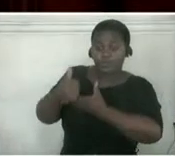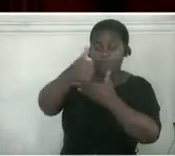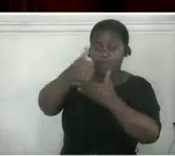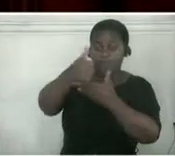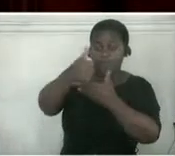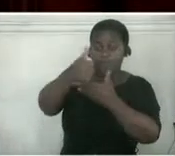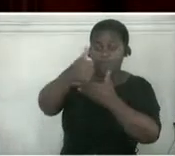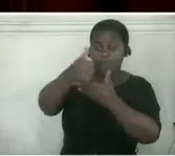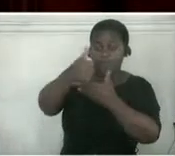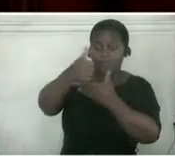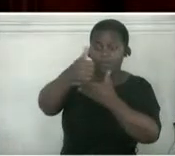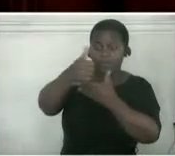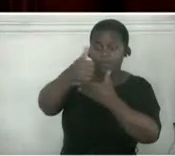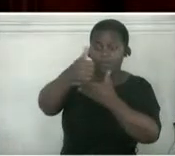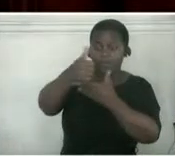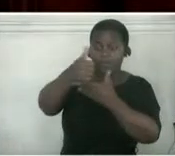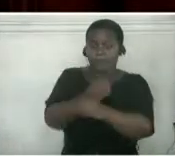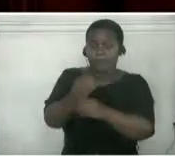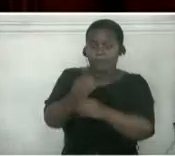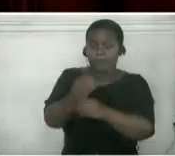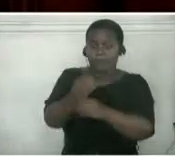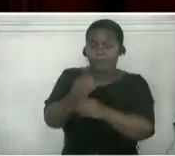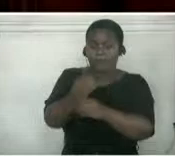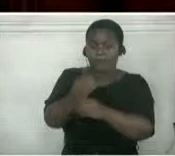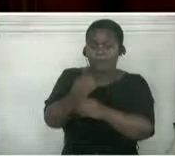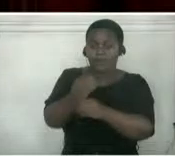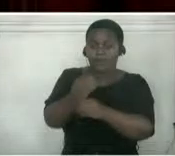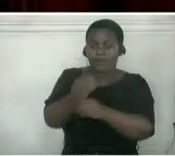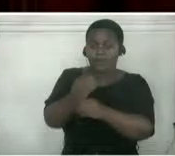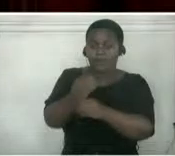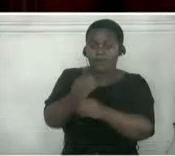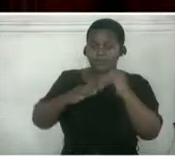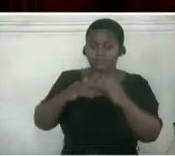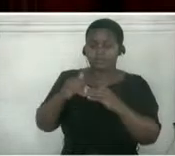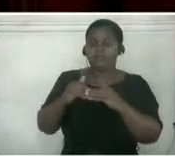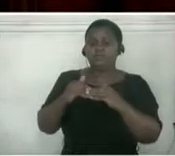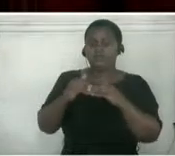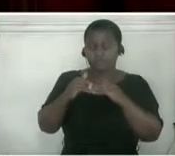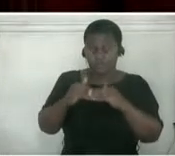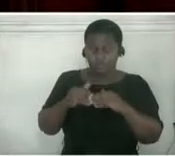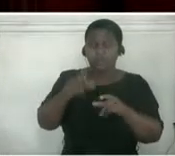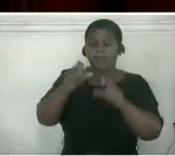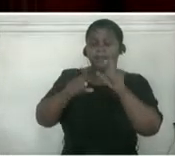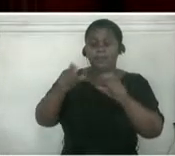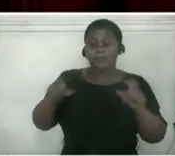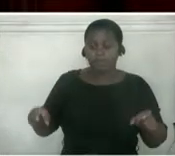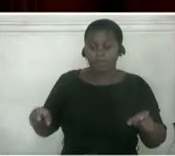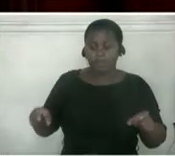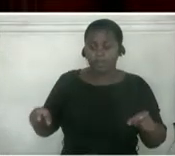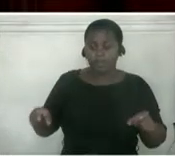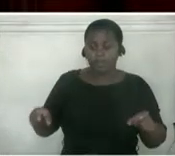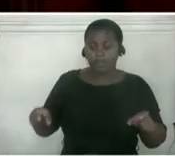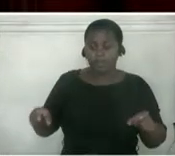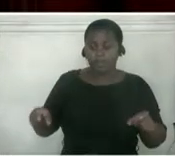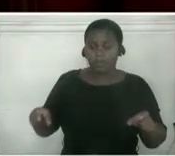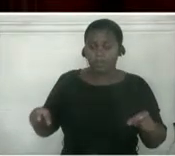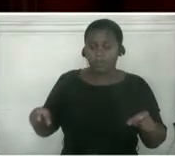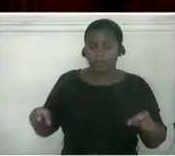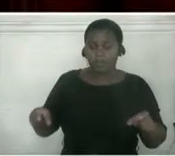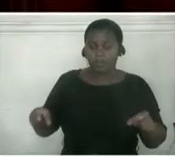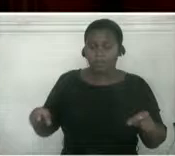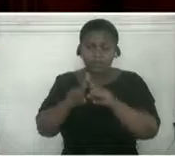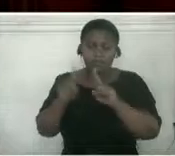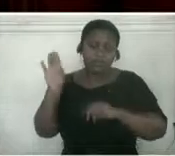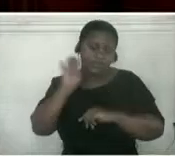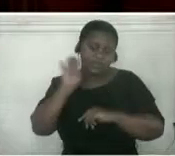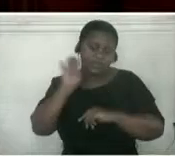intensify the Operation Sukumasake approach, which ensures that citizens are heard, listened to, and